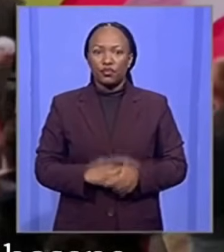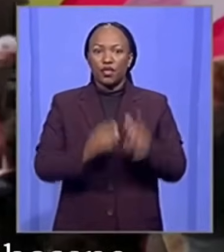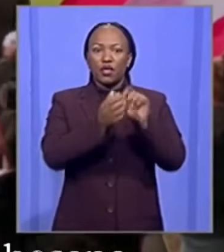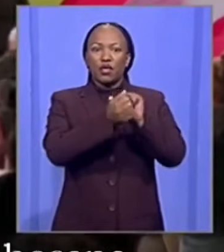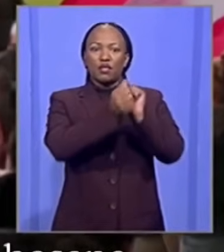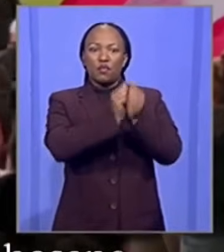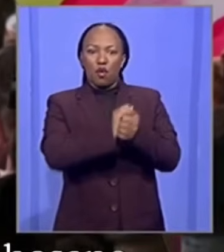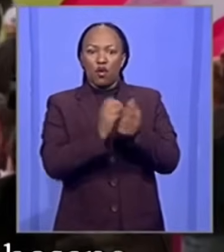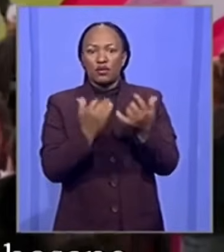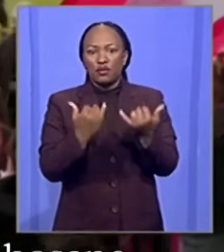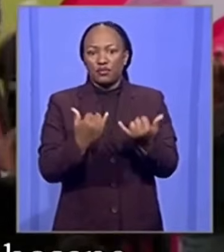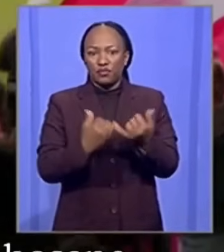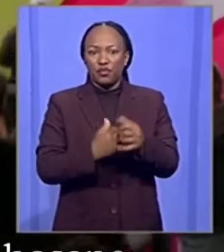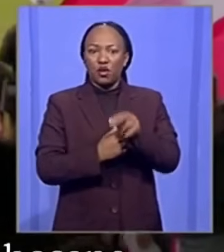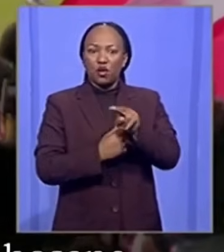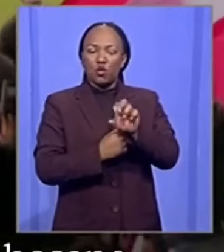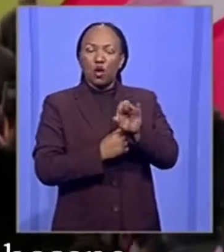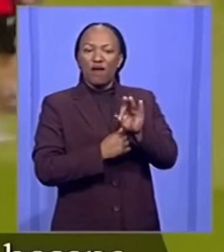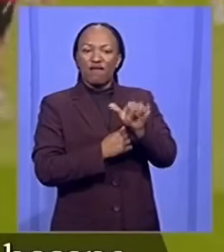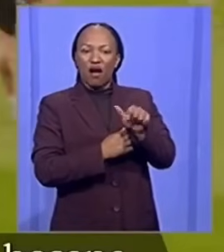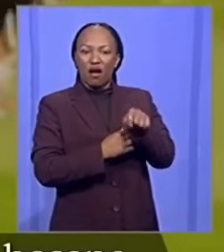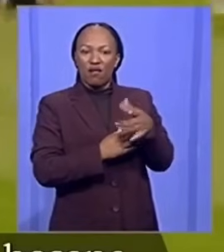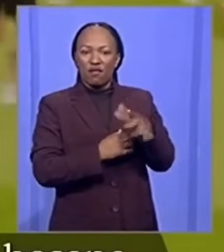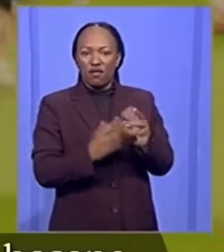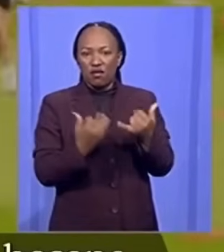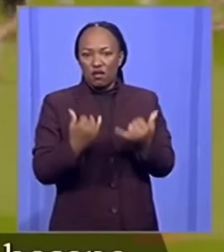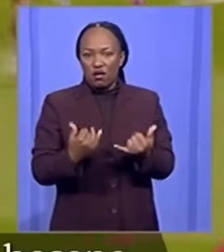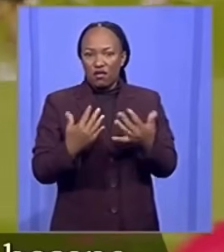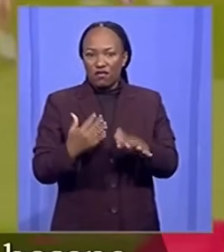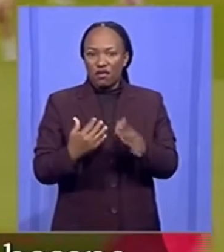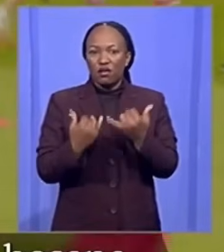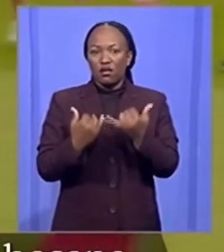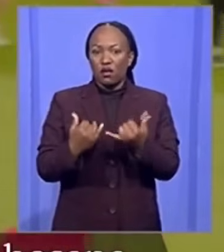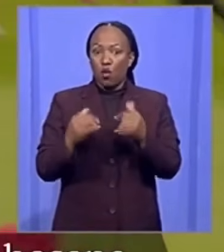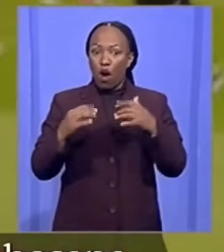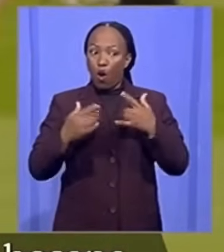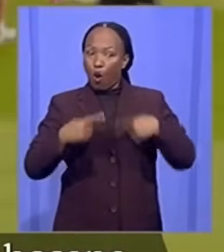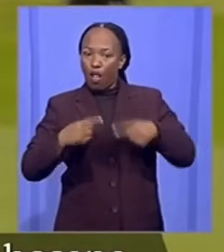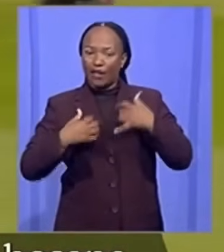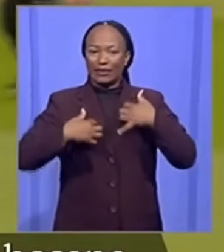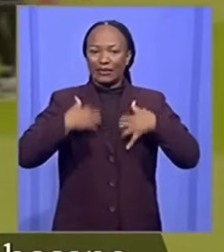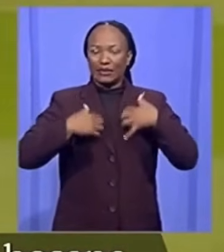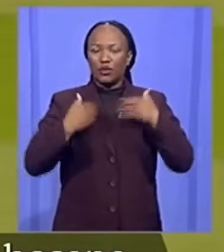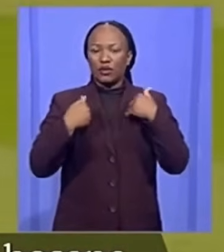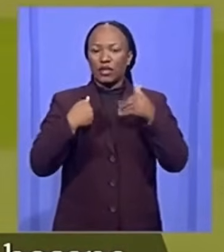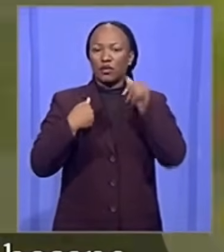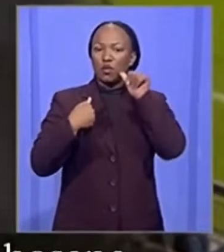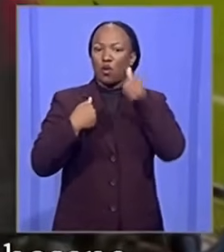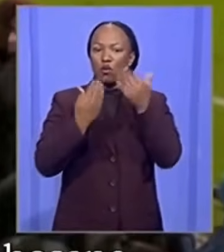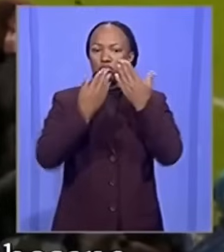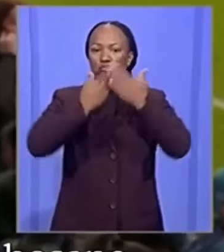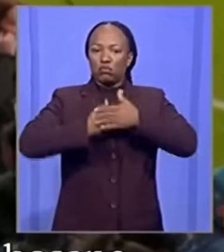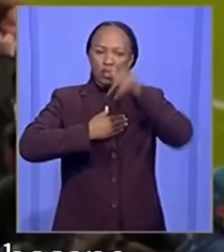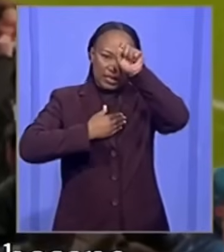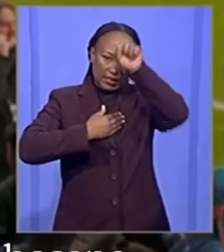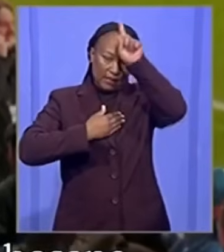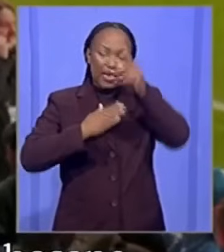Dipapadi tsa bompudi tsa UEFA tse lebeletsweng ka mahlo a mafubedu di qala hosane bosiu Germany ho fihlela